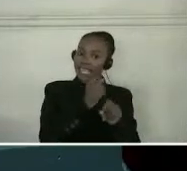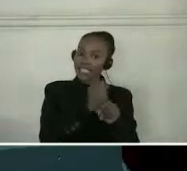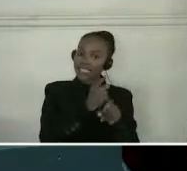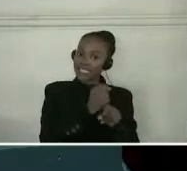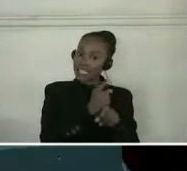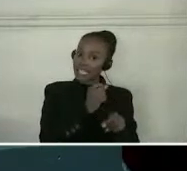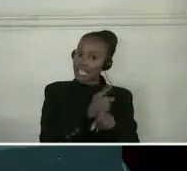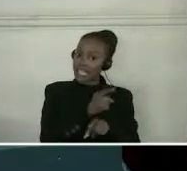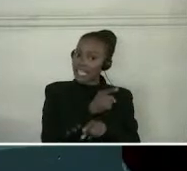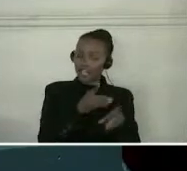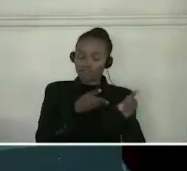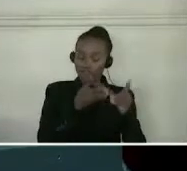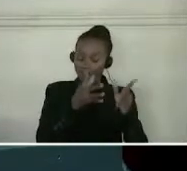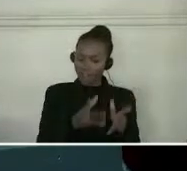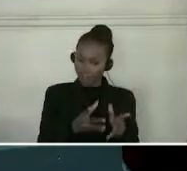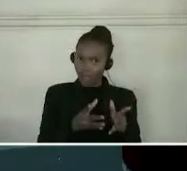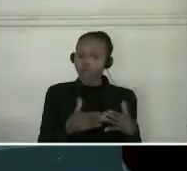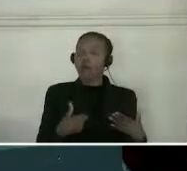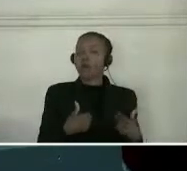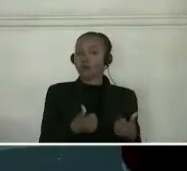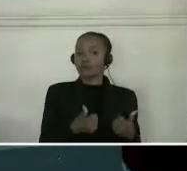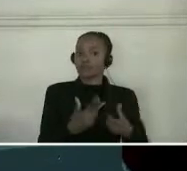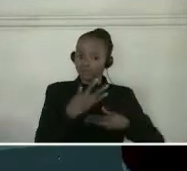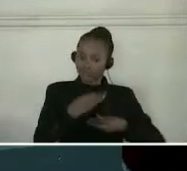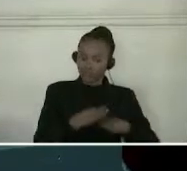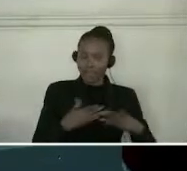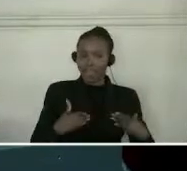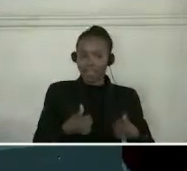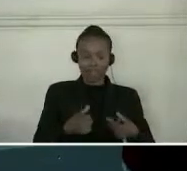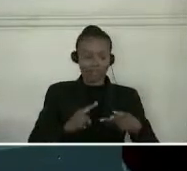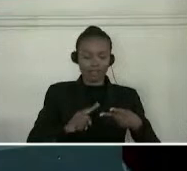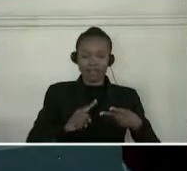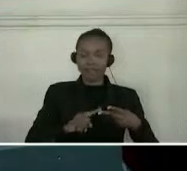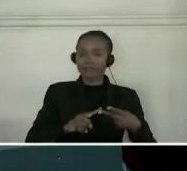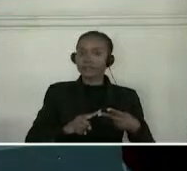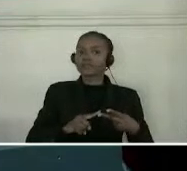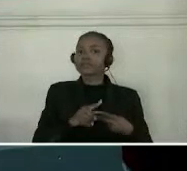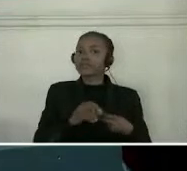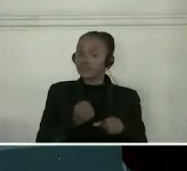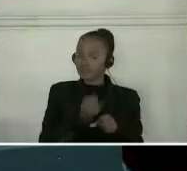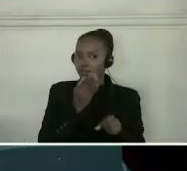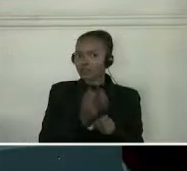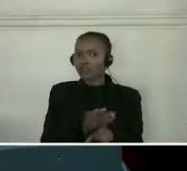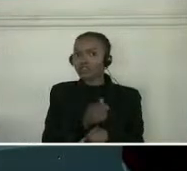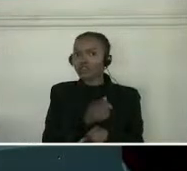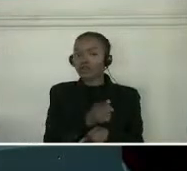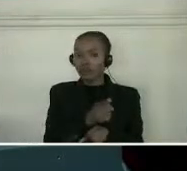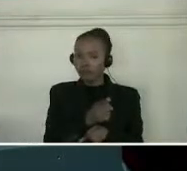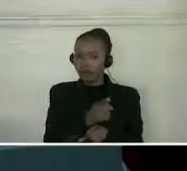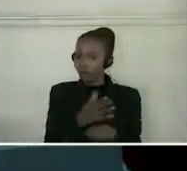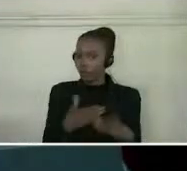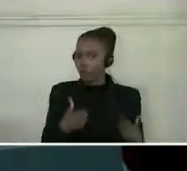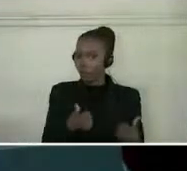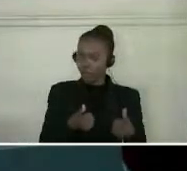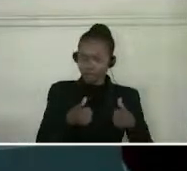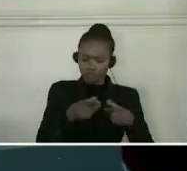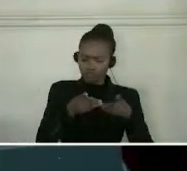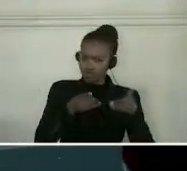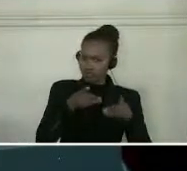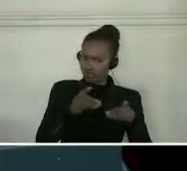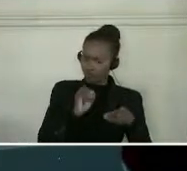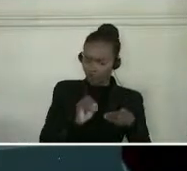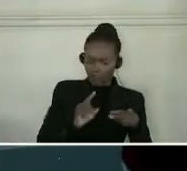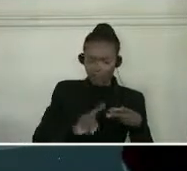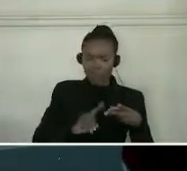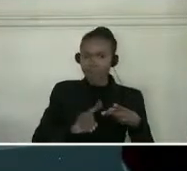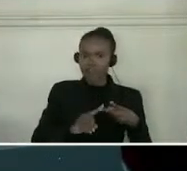include taxi rank health and fitness screening with a free-to-drive gym being considered for the